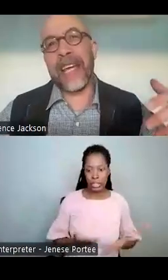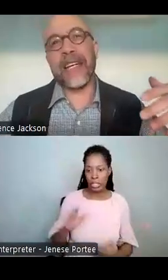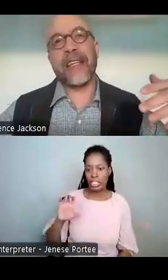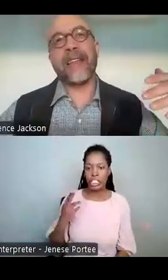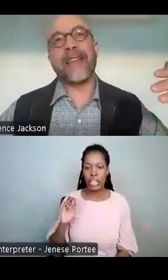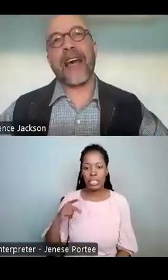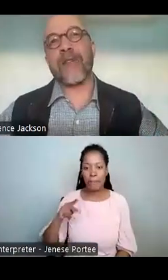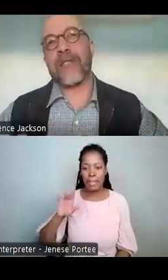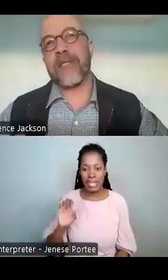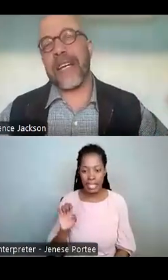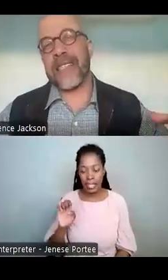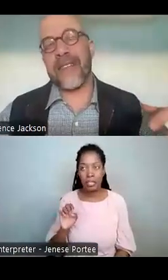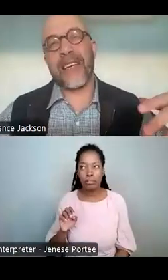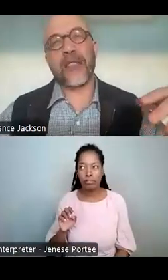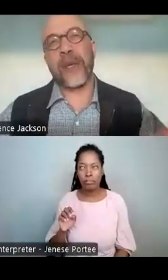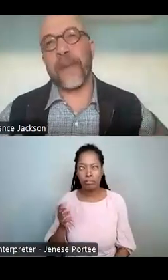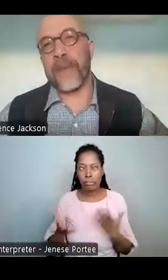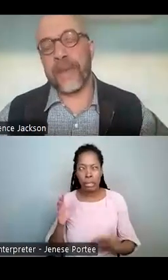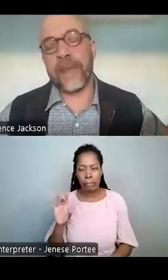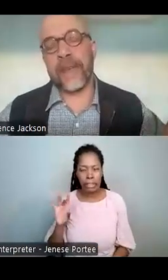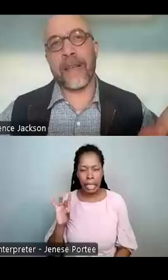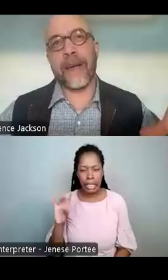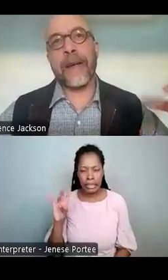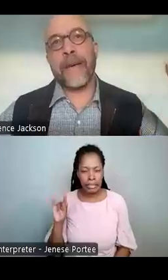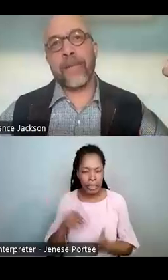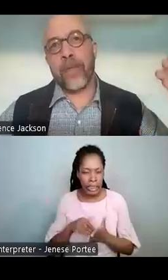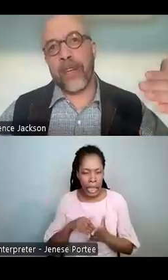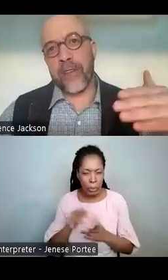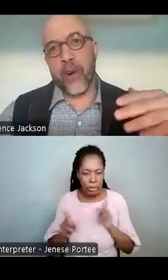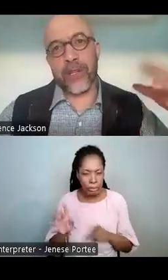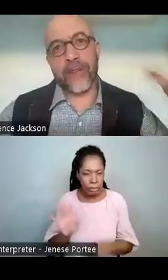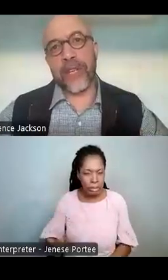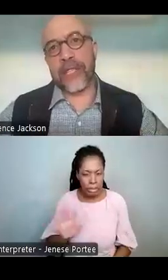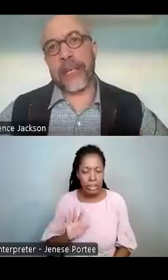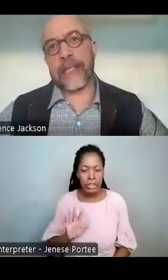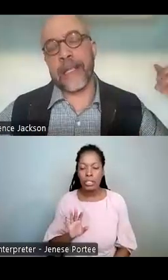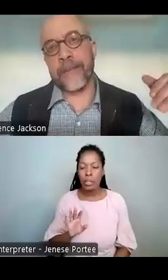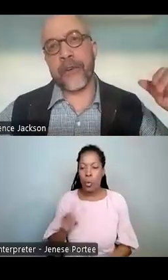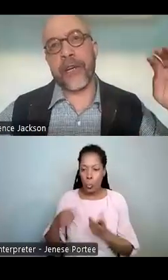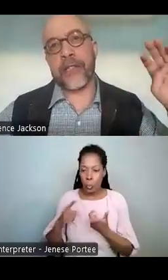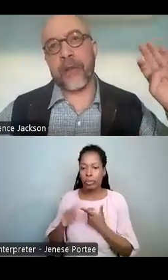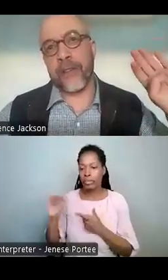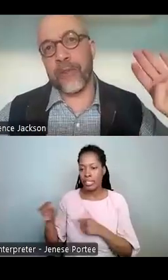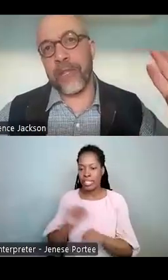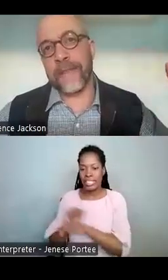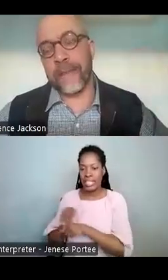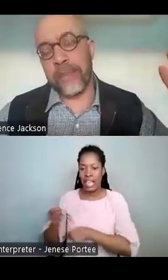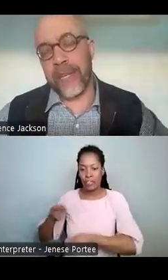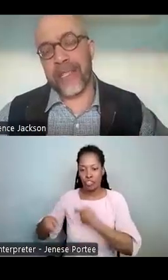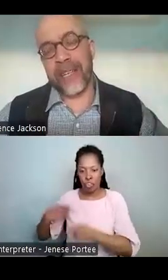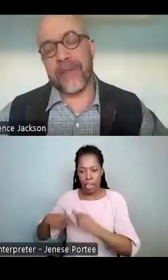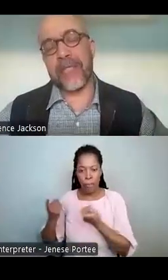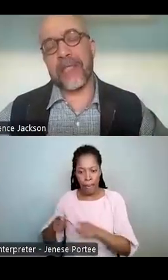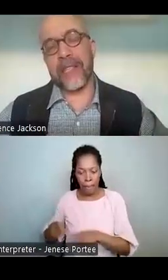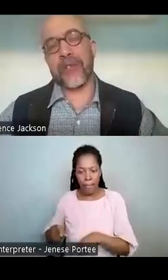maybe 80,000, 87,000 people, something like that in the course of transatlantic slave trade. So like really from the